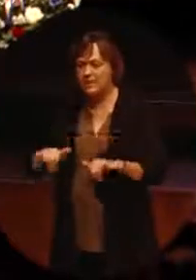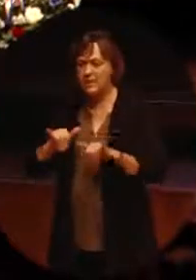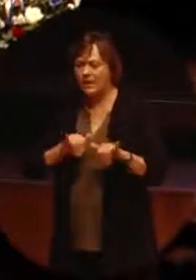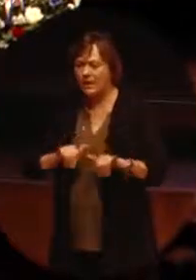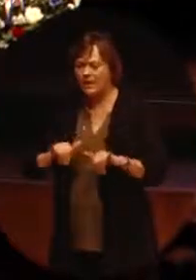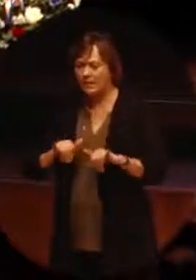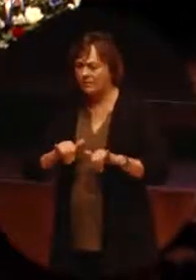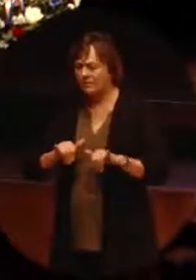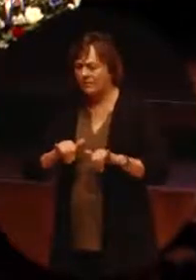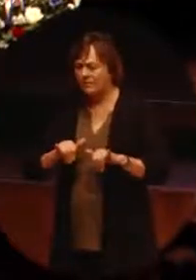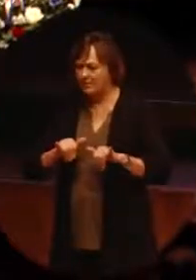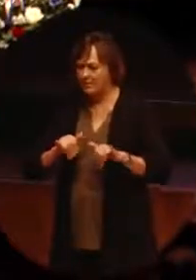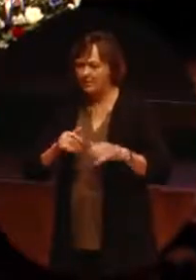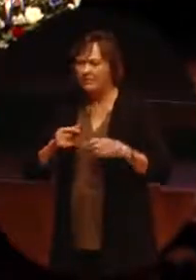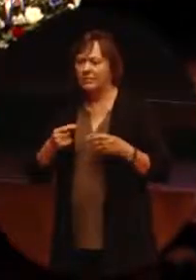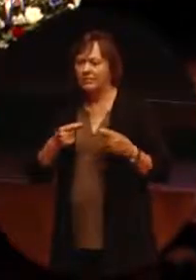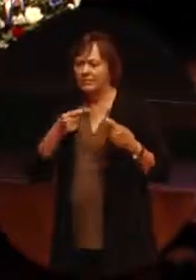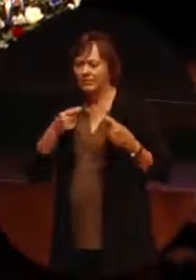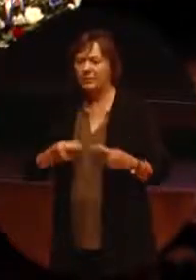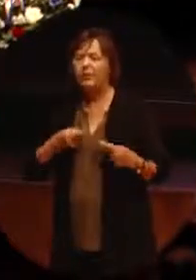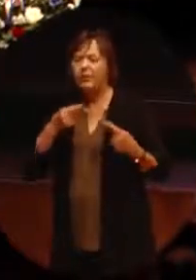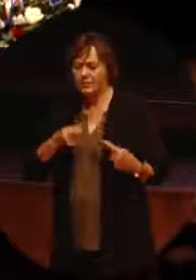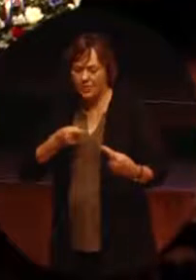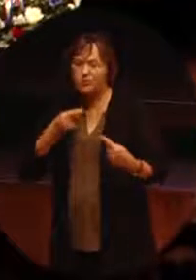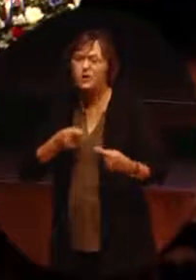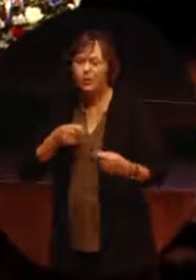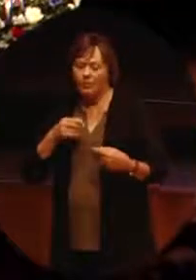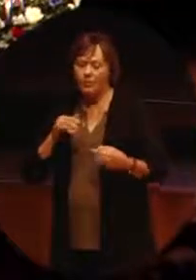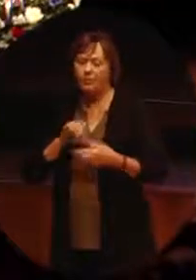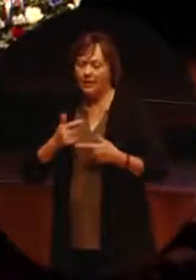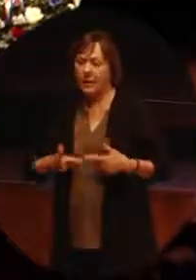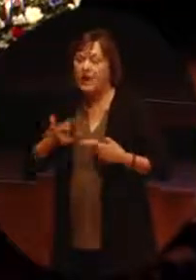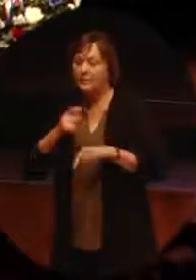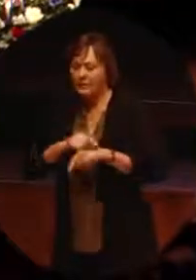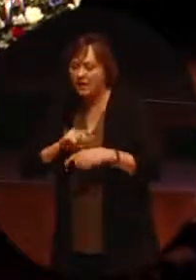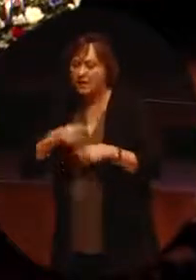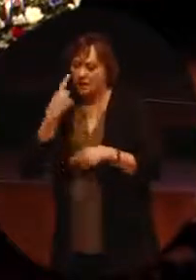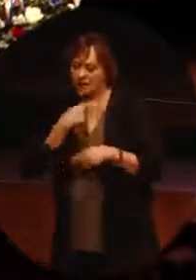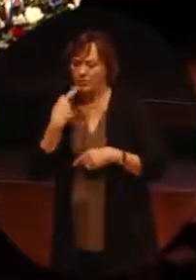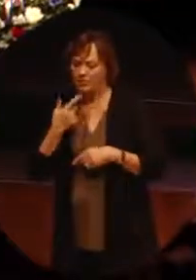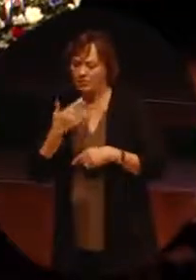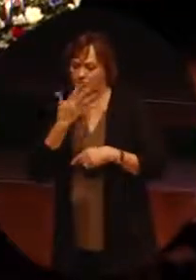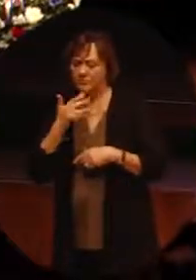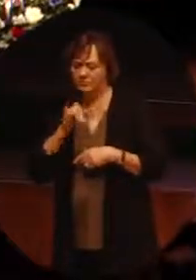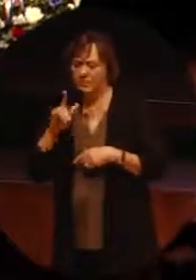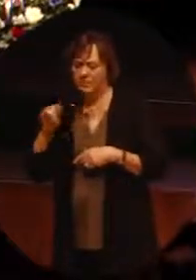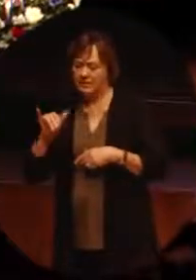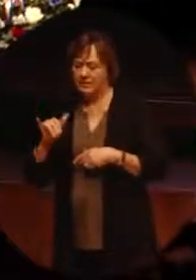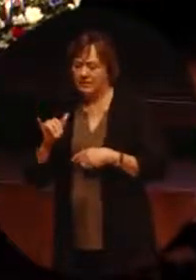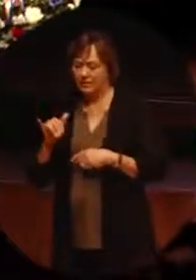the same ethos, that had the same life experiences, that were like Ty, that looked like Ty.